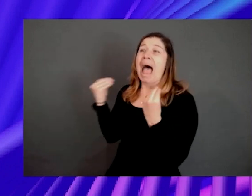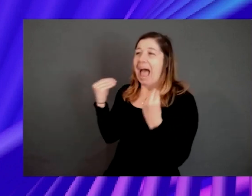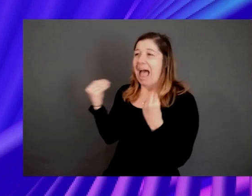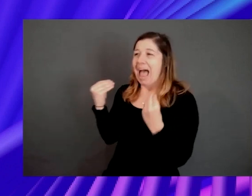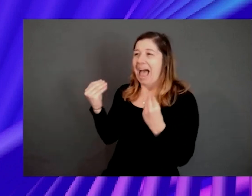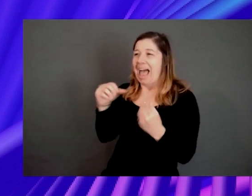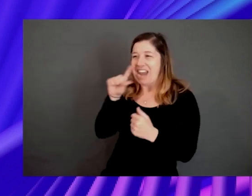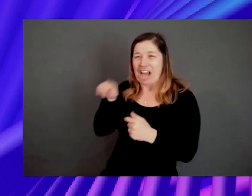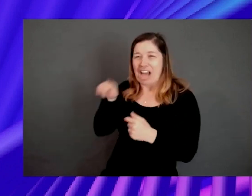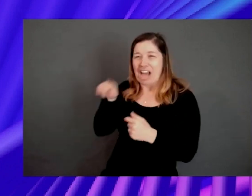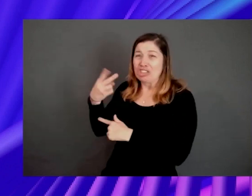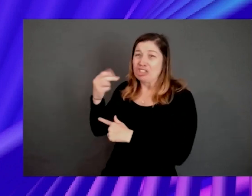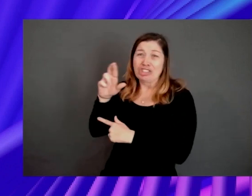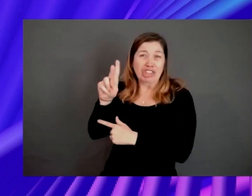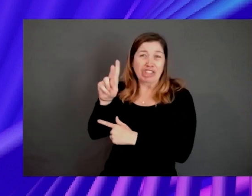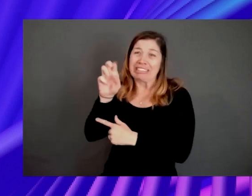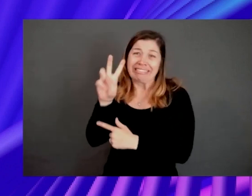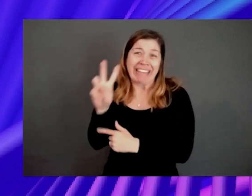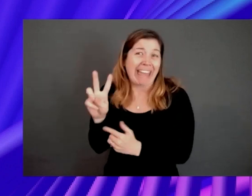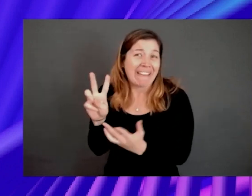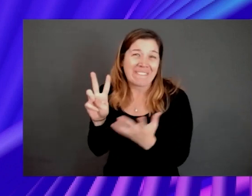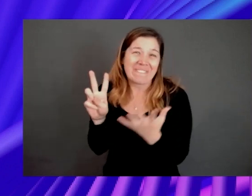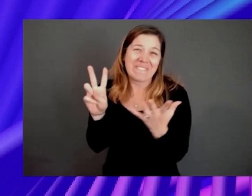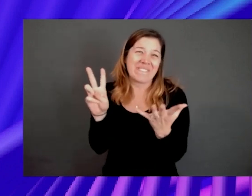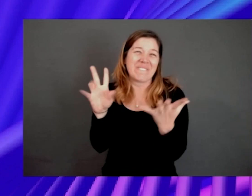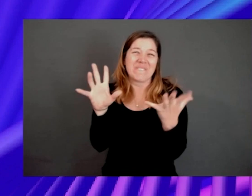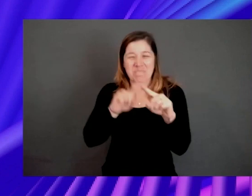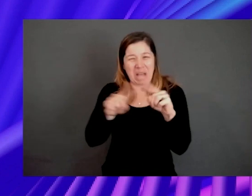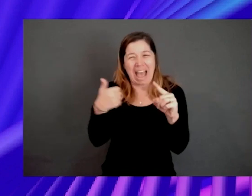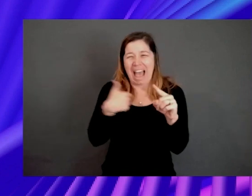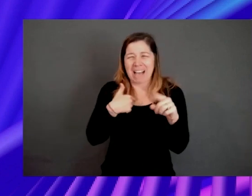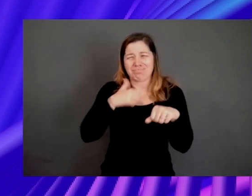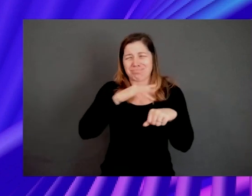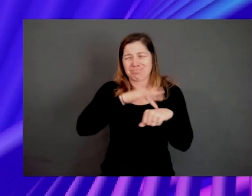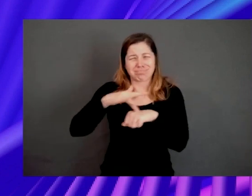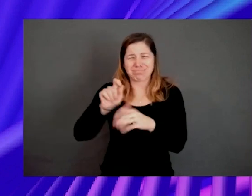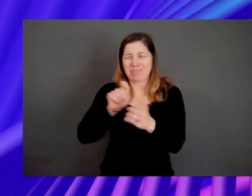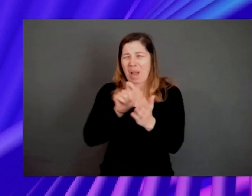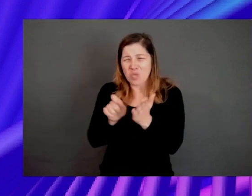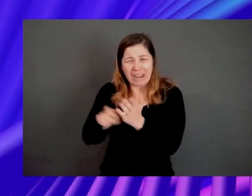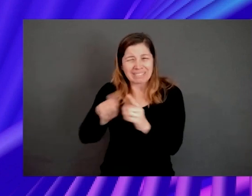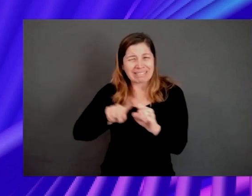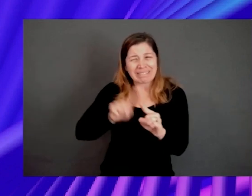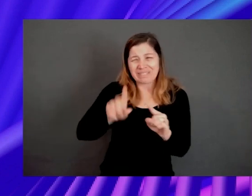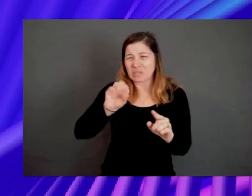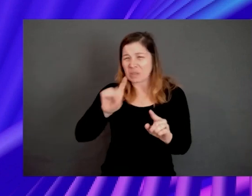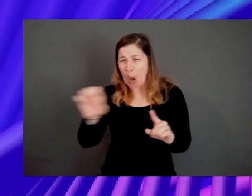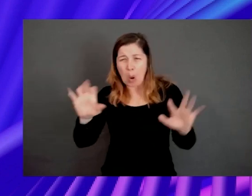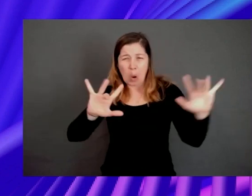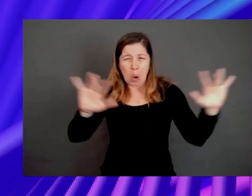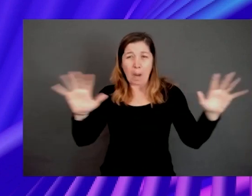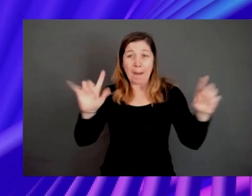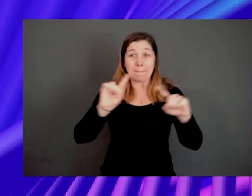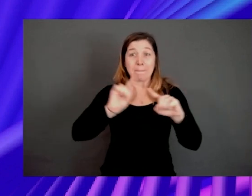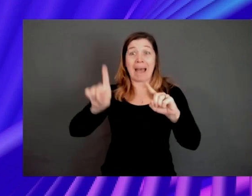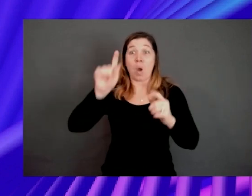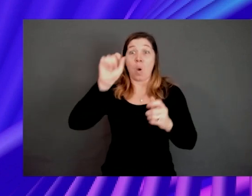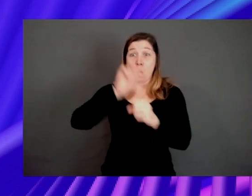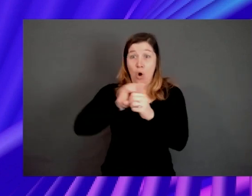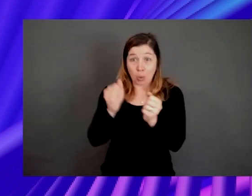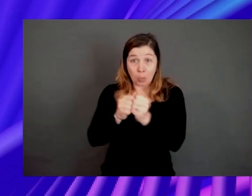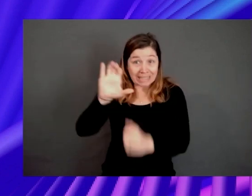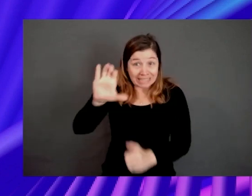I've written Java, I've written Python, I've written Node.js. But in particular, when working with C# and working in